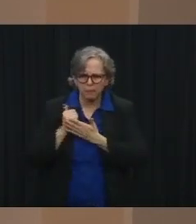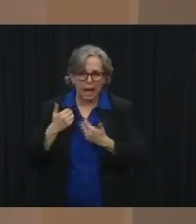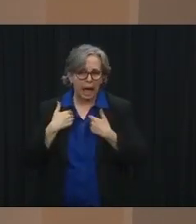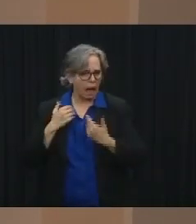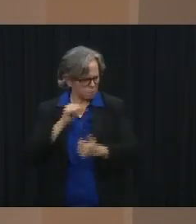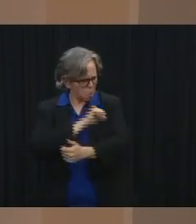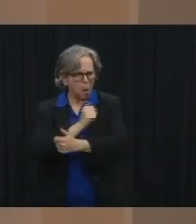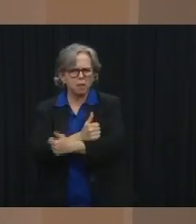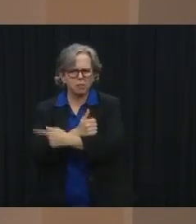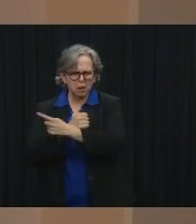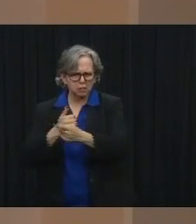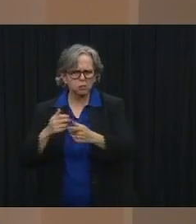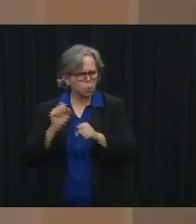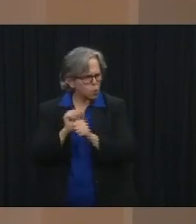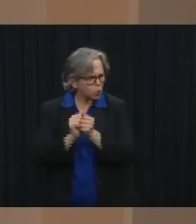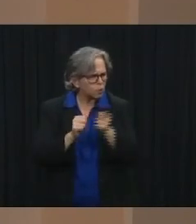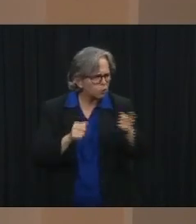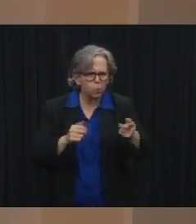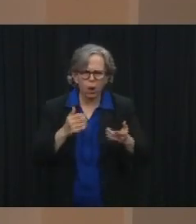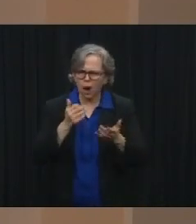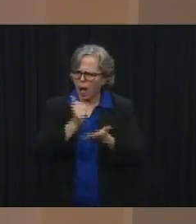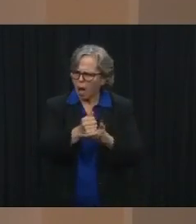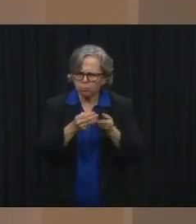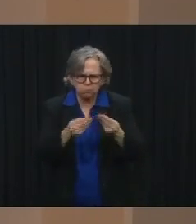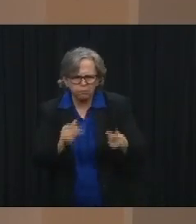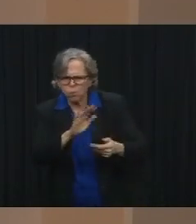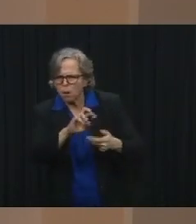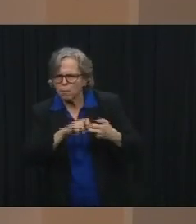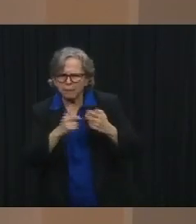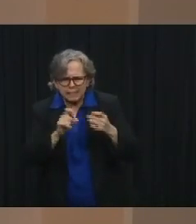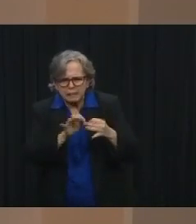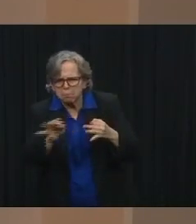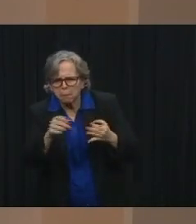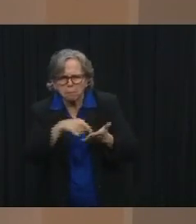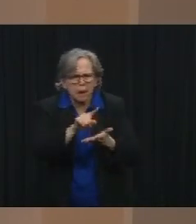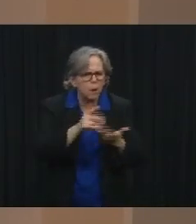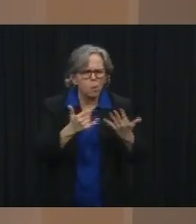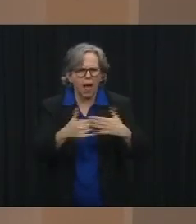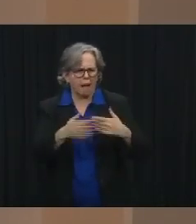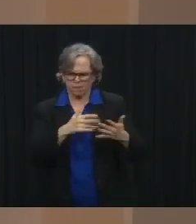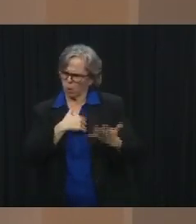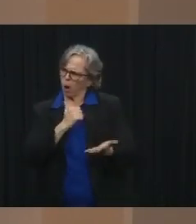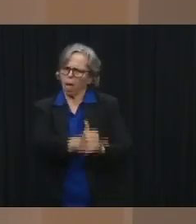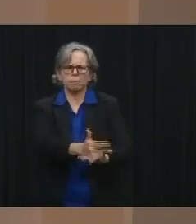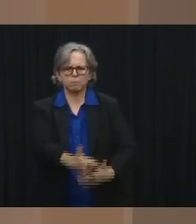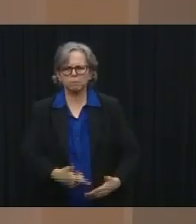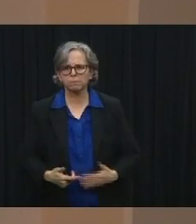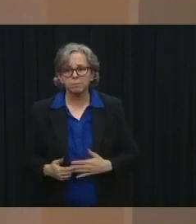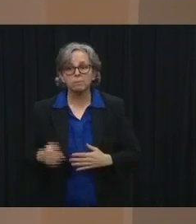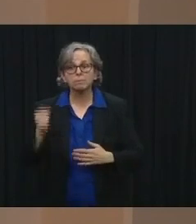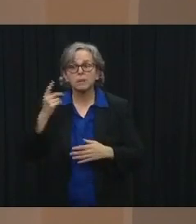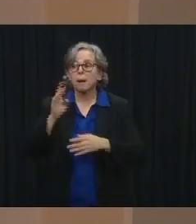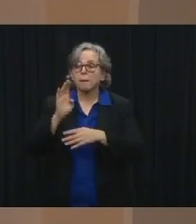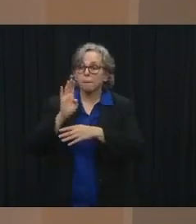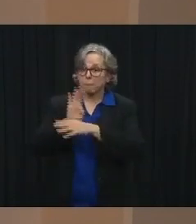problems. The commercial lenders want to help you solve those problems, so please use the resources that